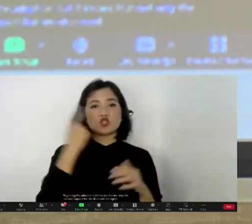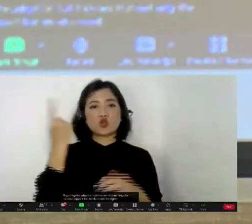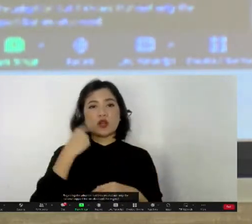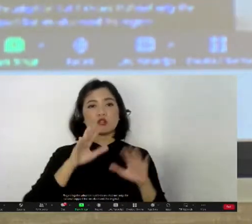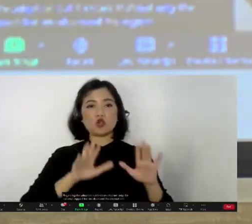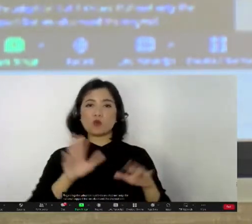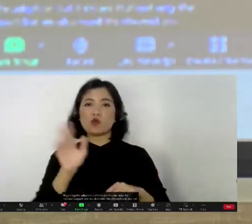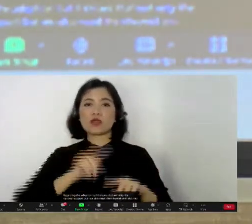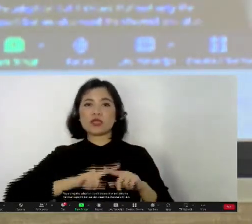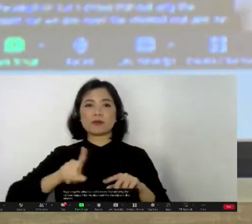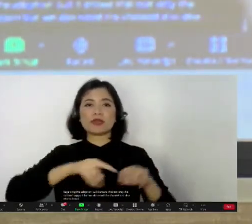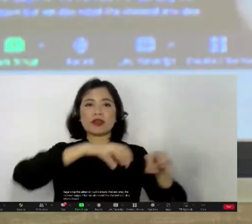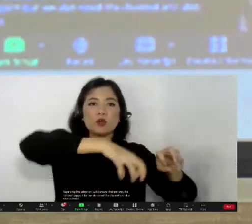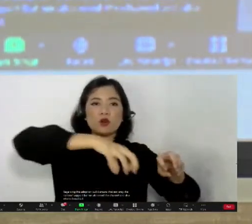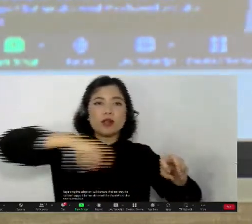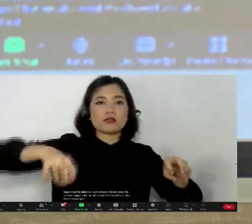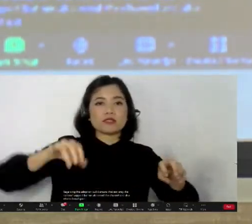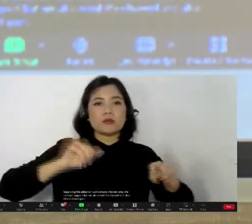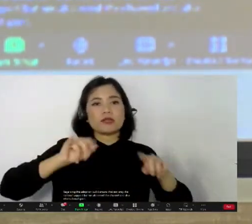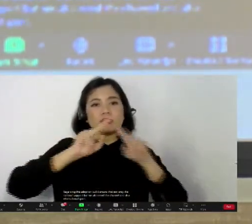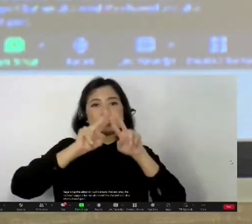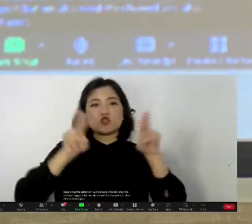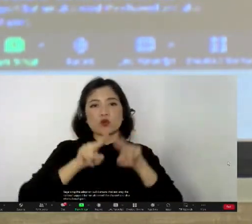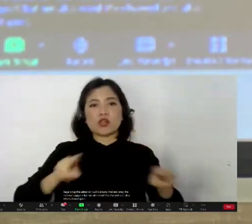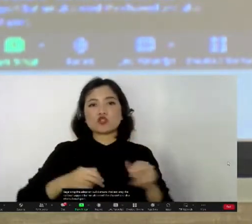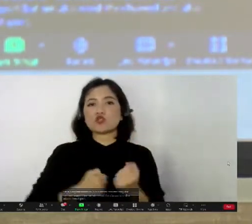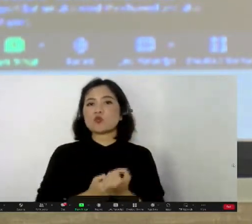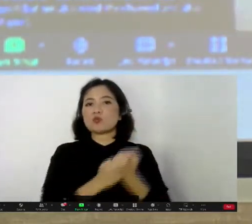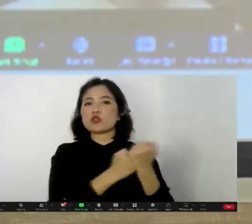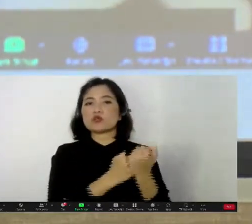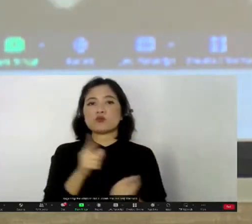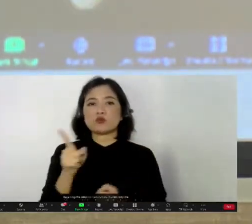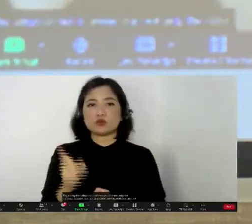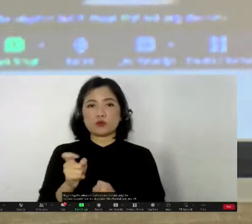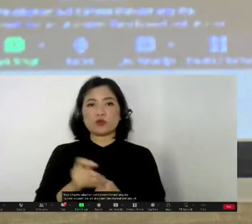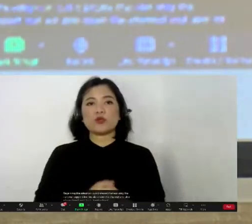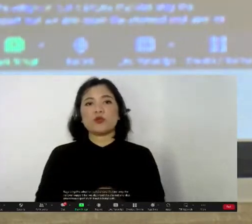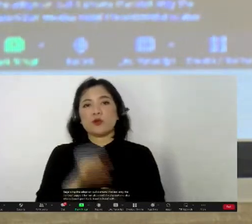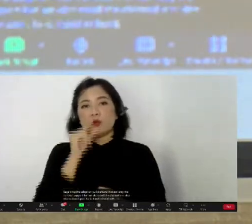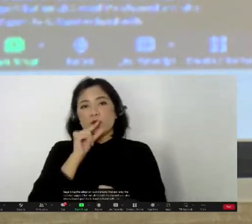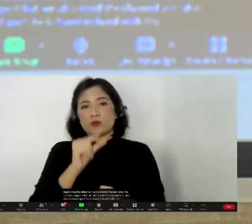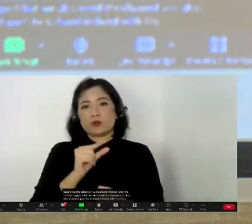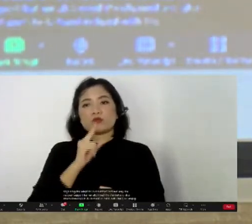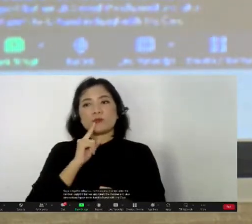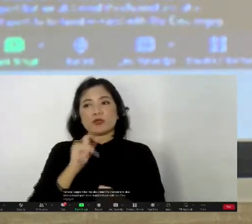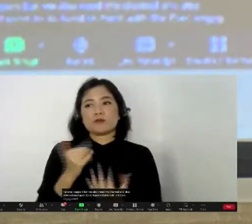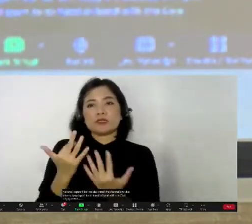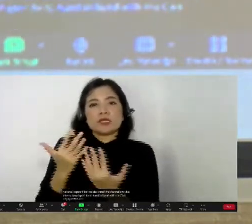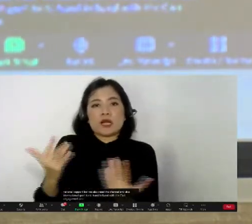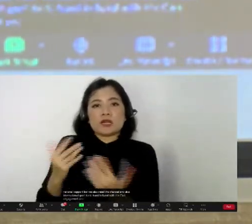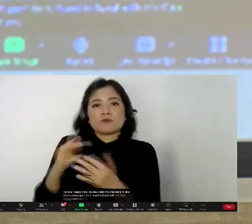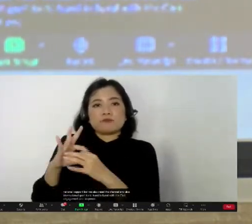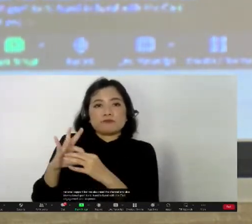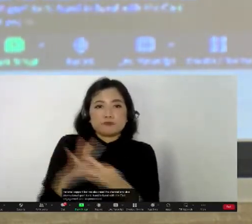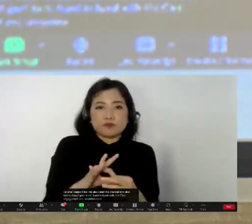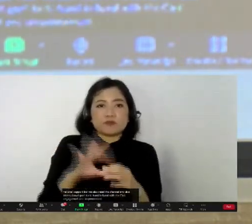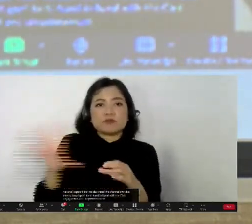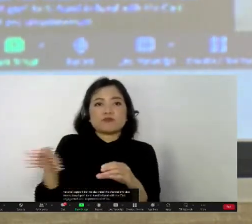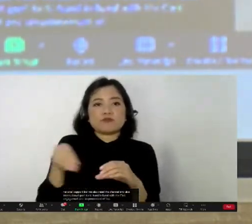also international support to hand in hand with the civic engagement and the empowerment of